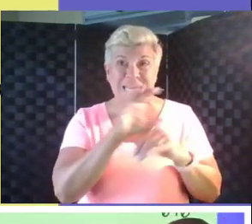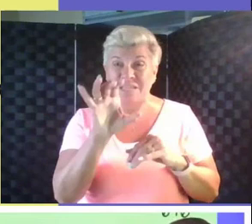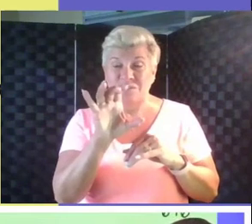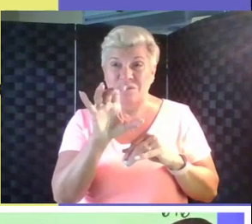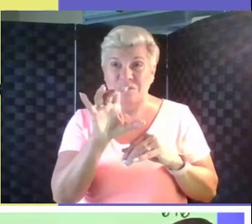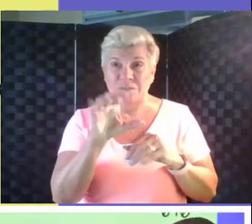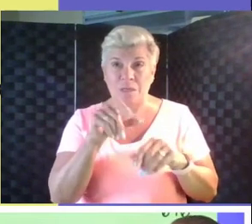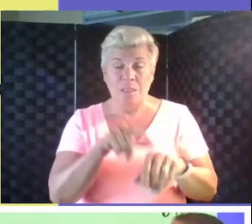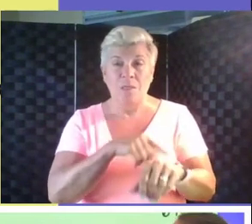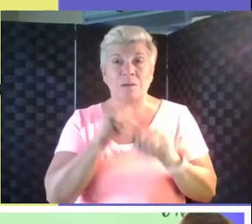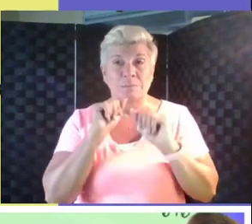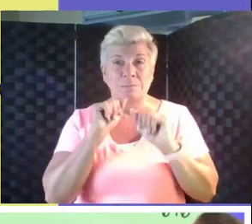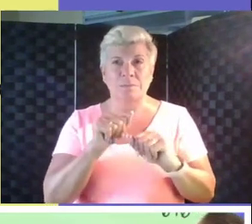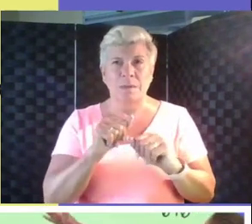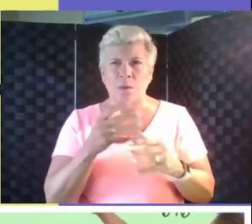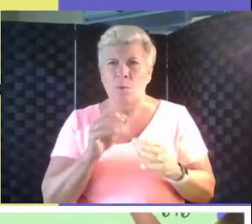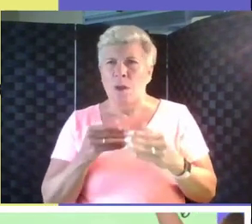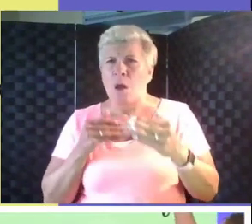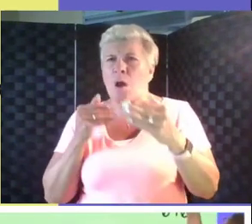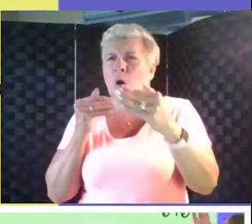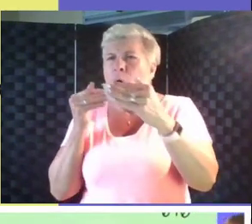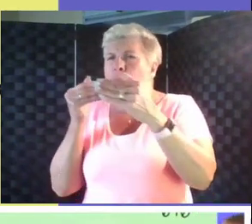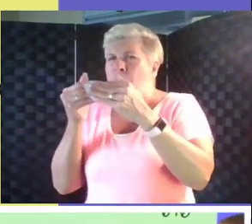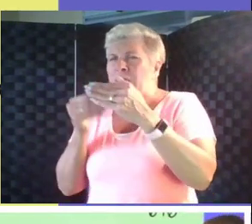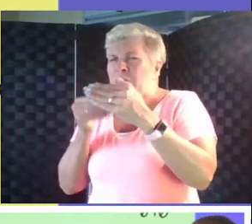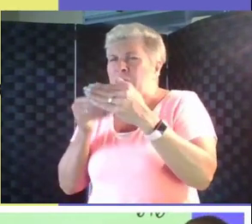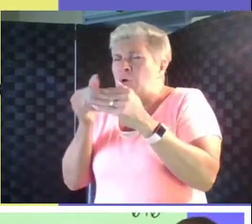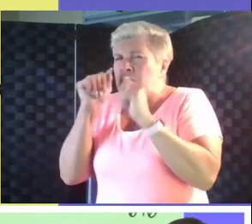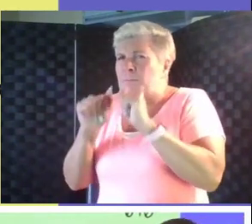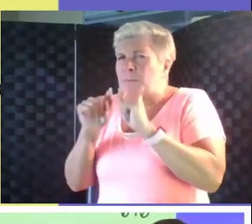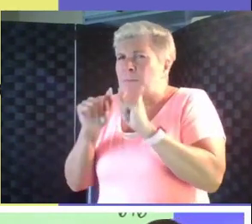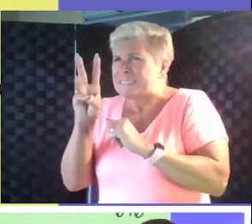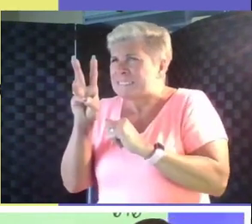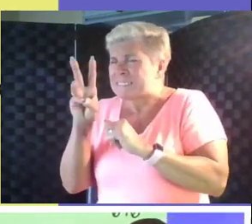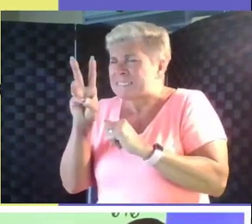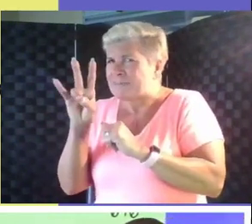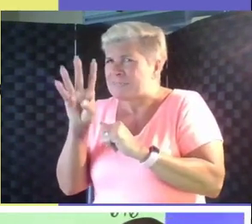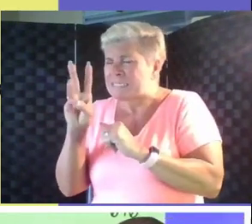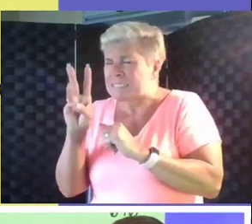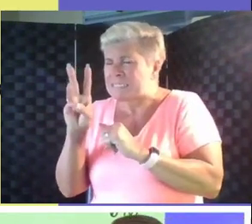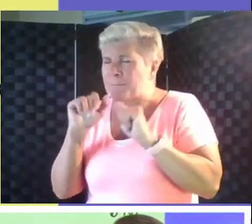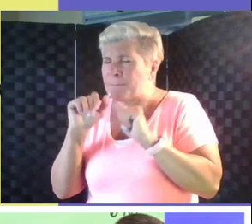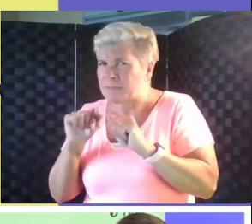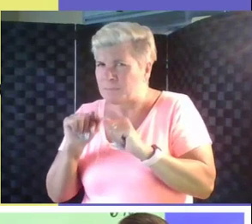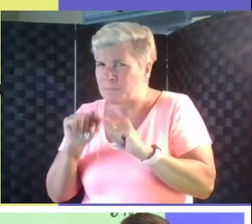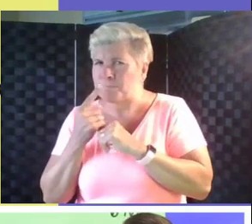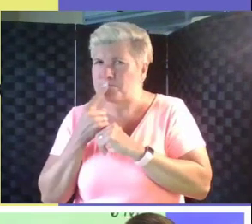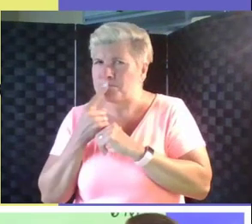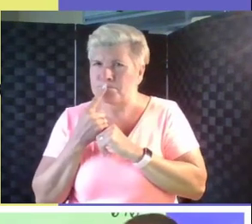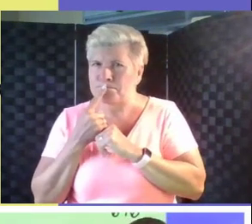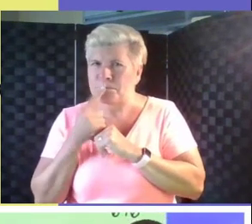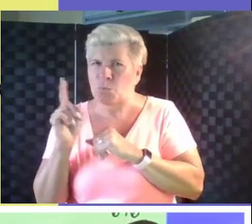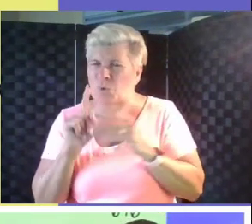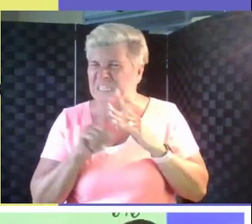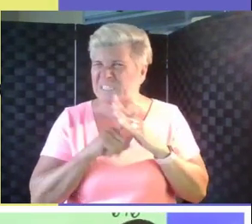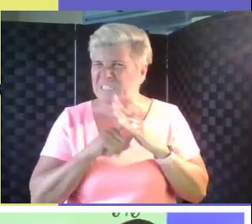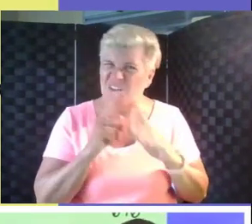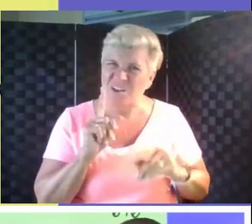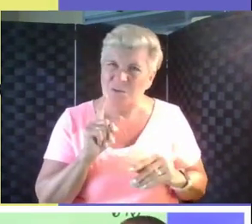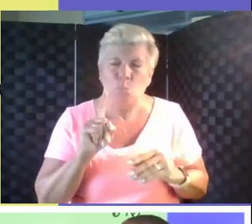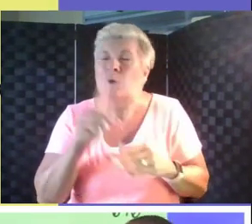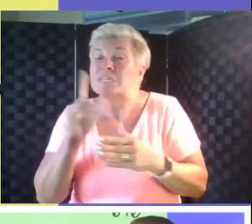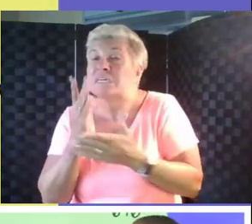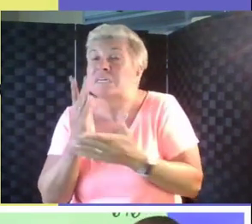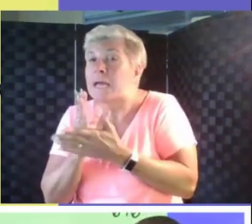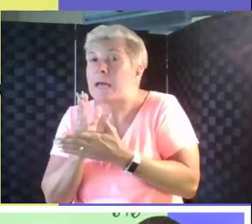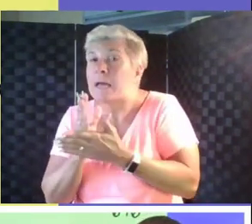hundreds as long as I can. And I want to get as close to 676 as I can get. Where should I stop? Where